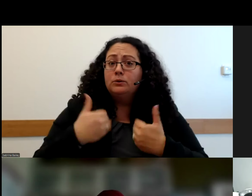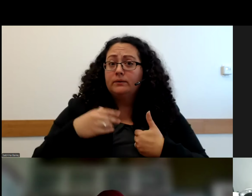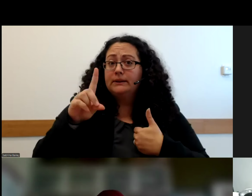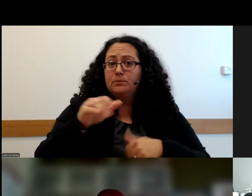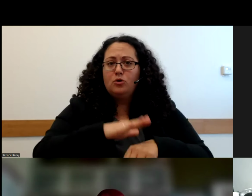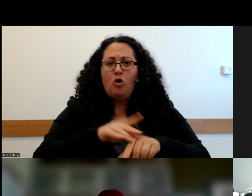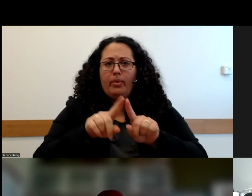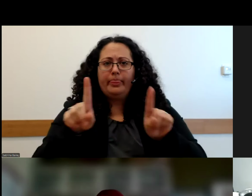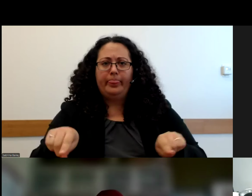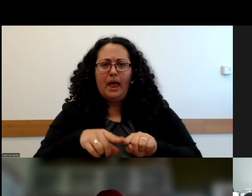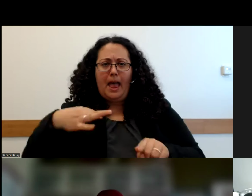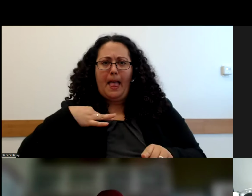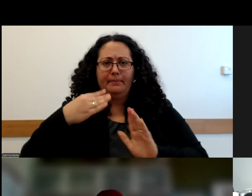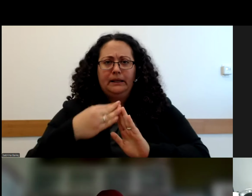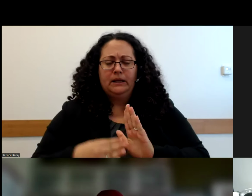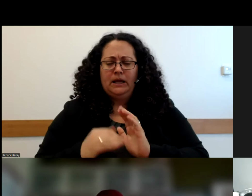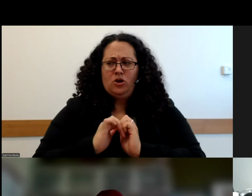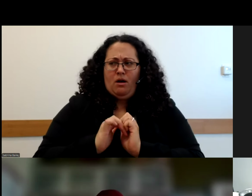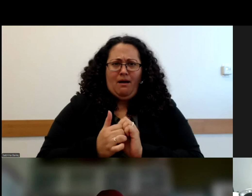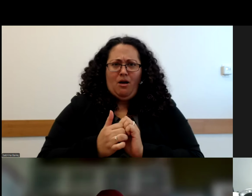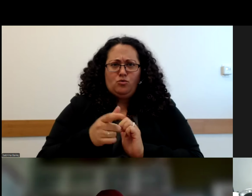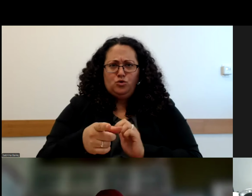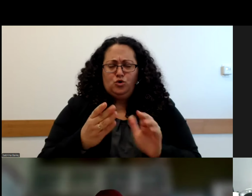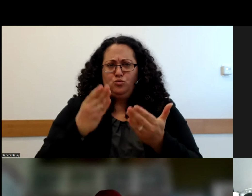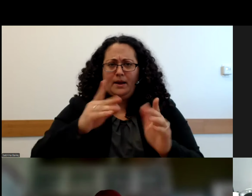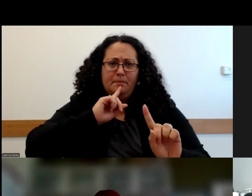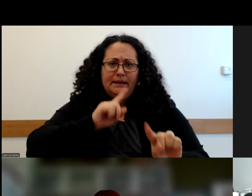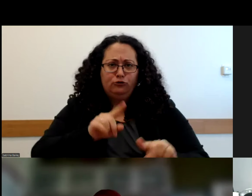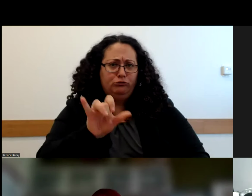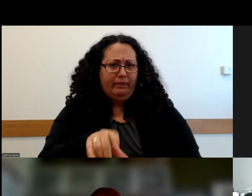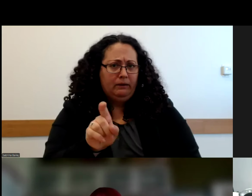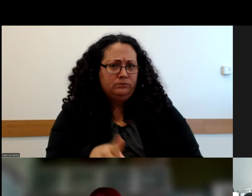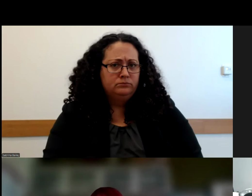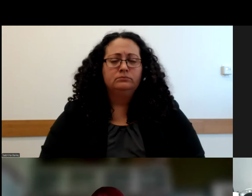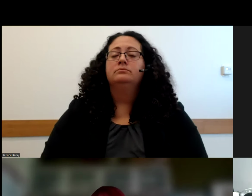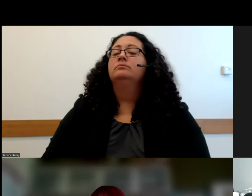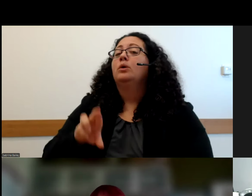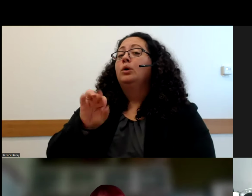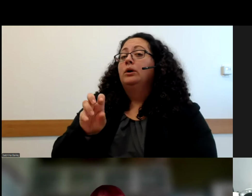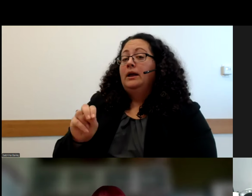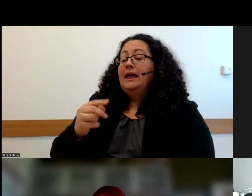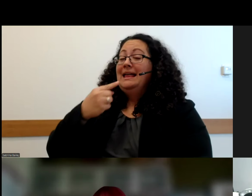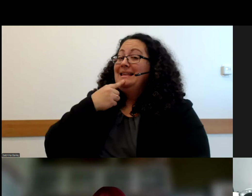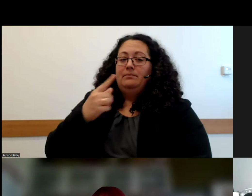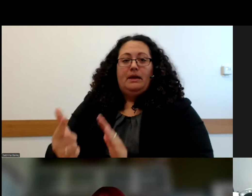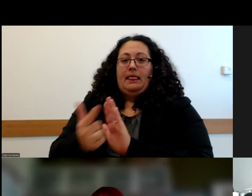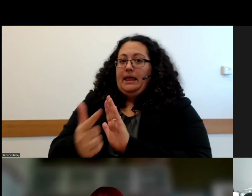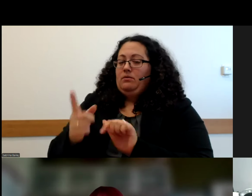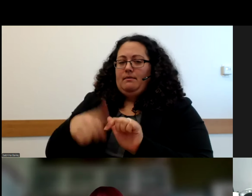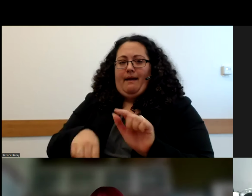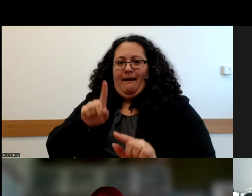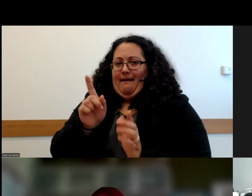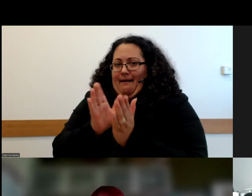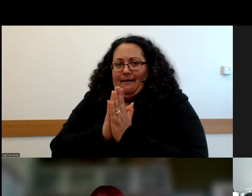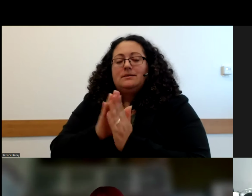on the application. How do you recommend answering that? Well, first and foremost, it's illegal for them to ask a question.